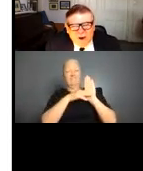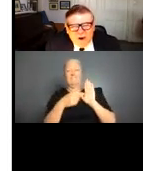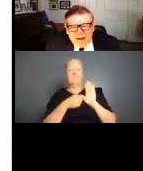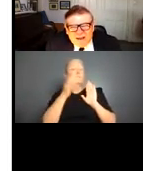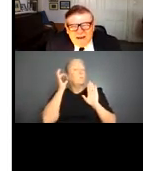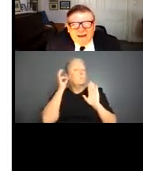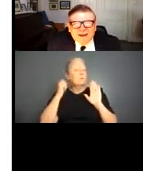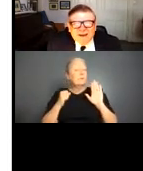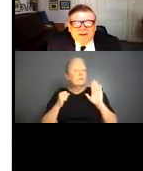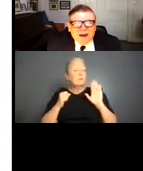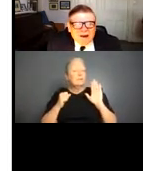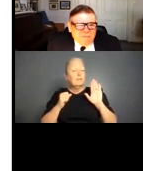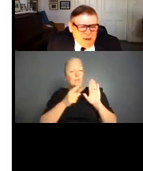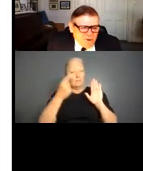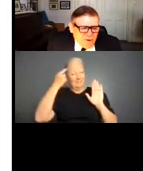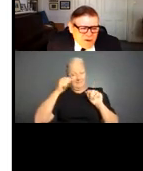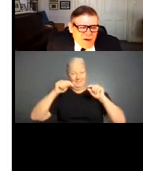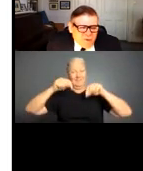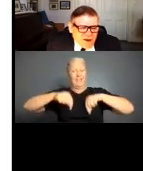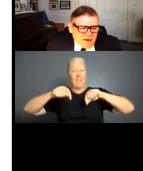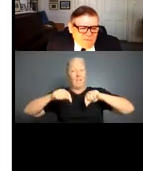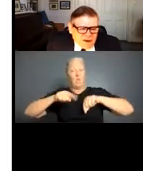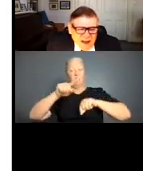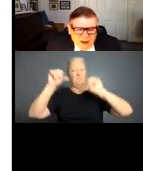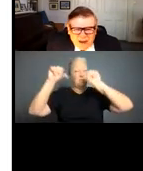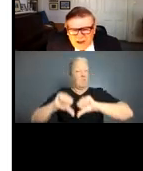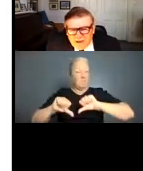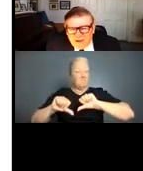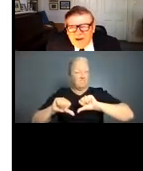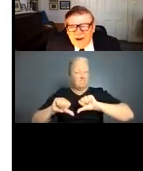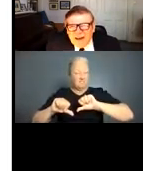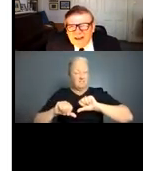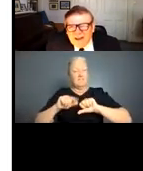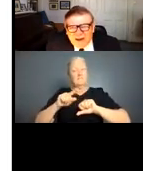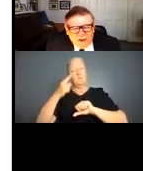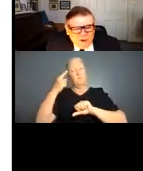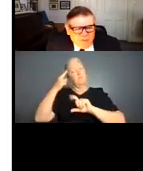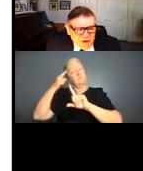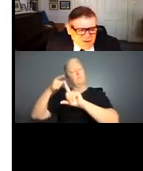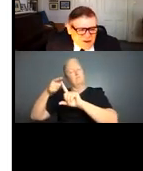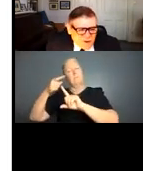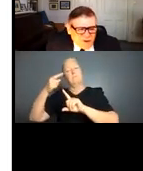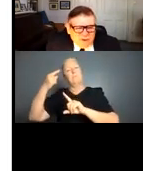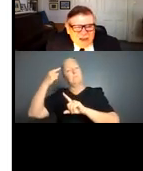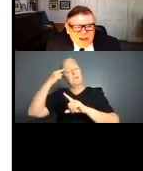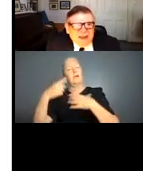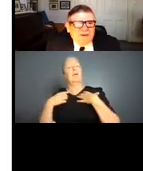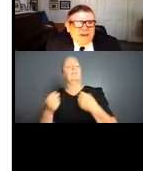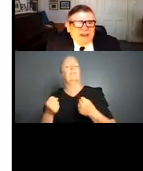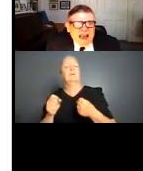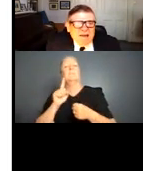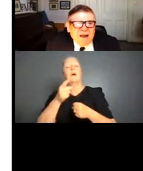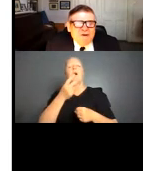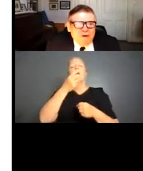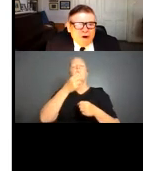this law is to people with mental health issues, you only need to look at previous laws which use